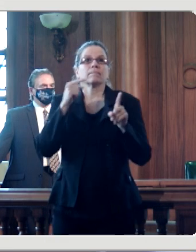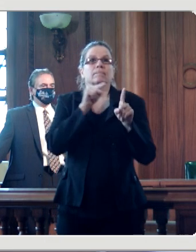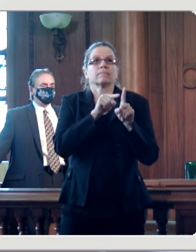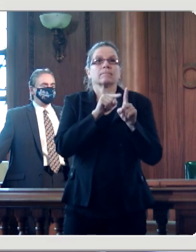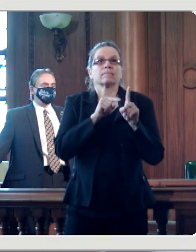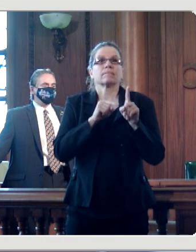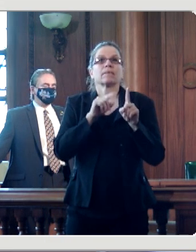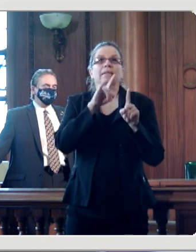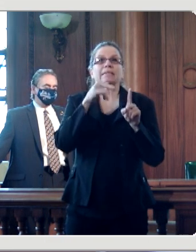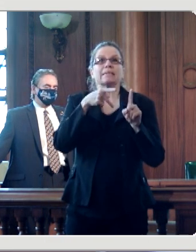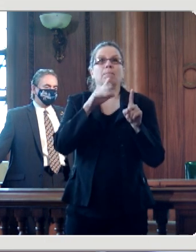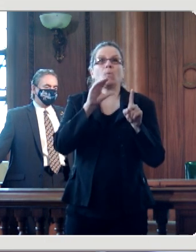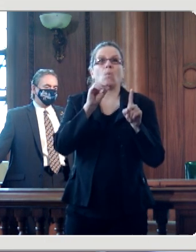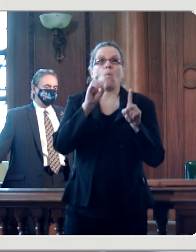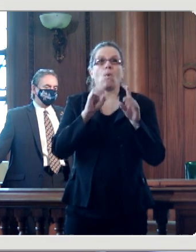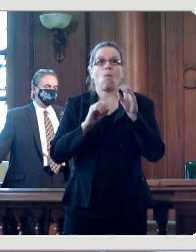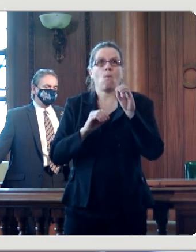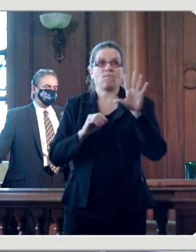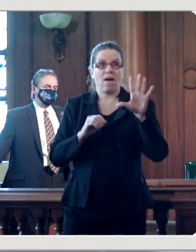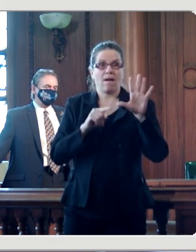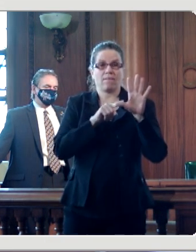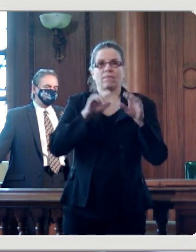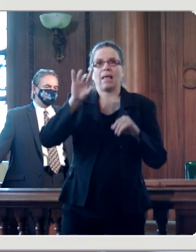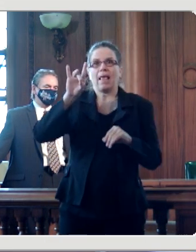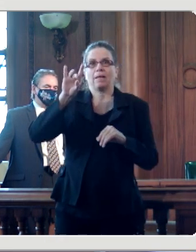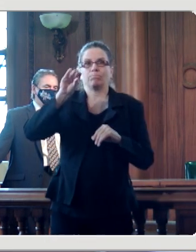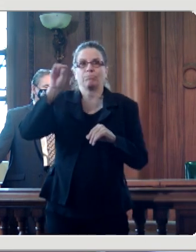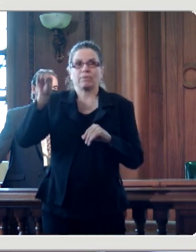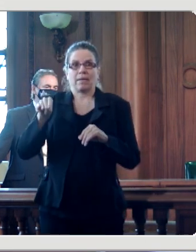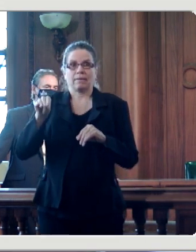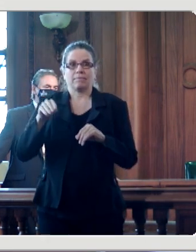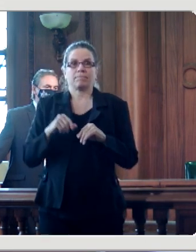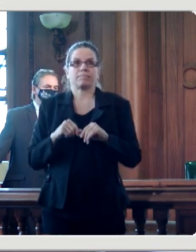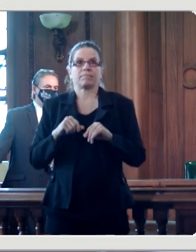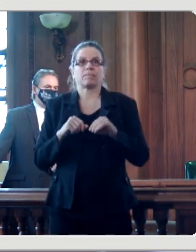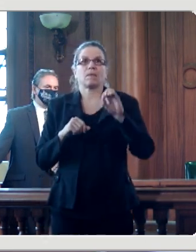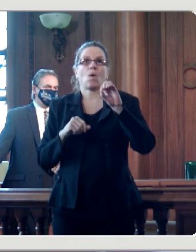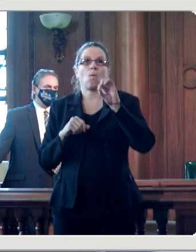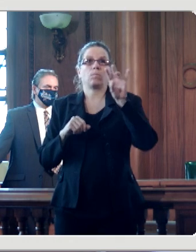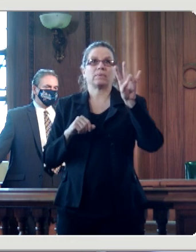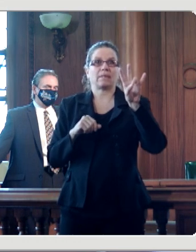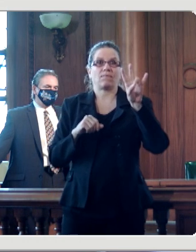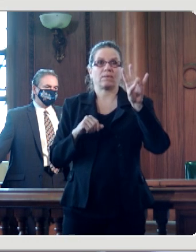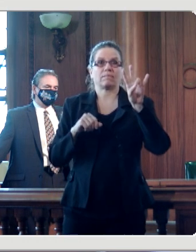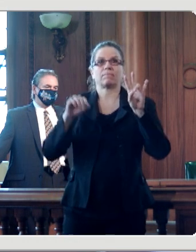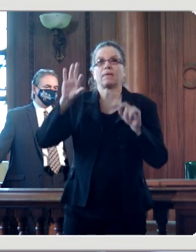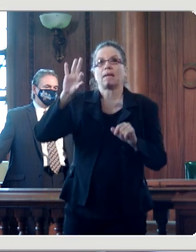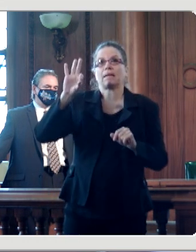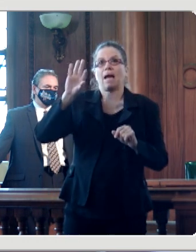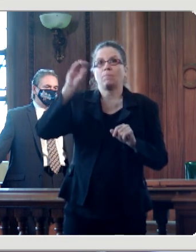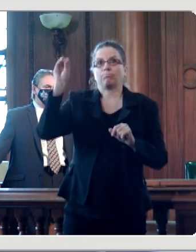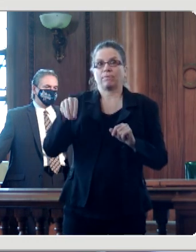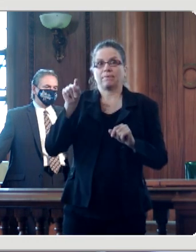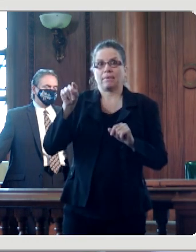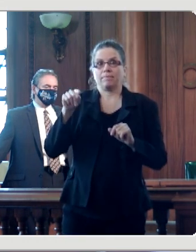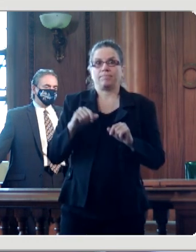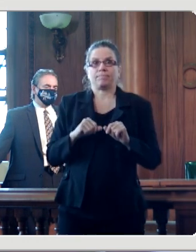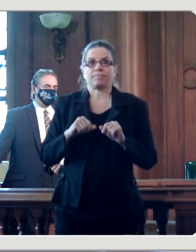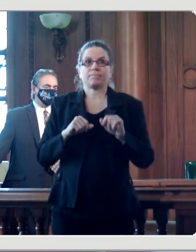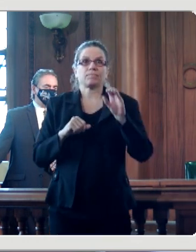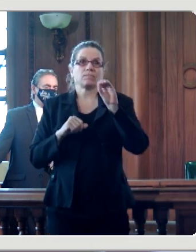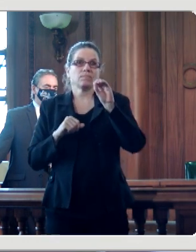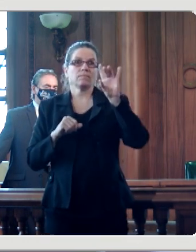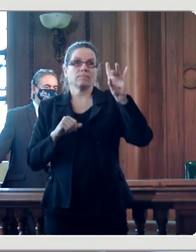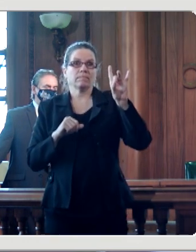69 cases, 8%. 07, 78 cases, 9%. 08,